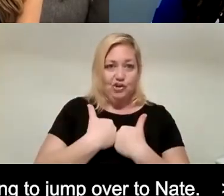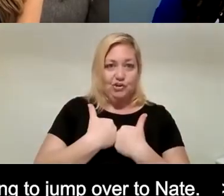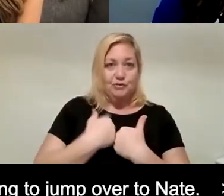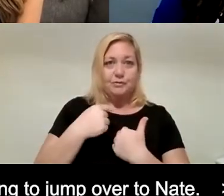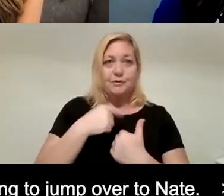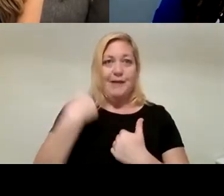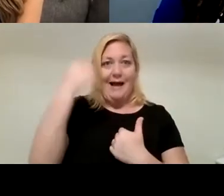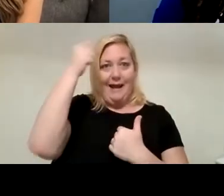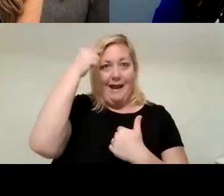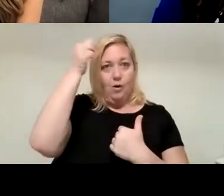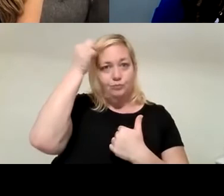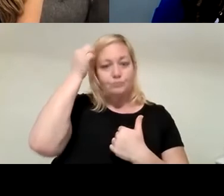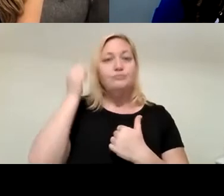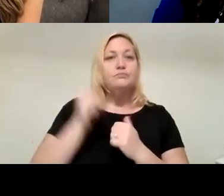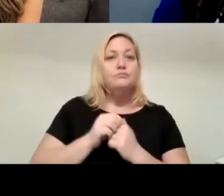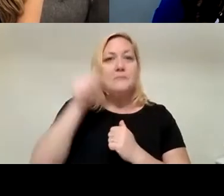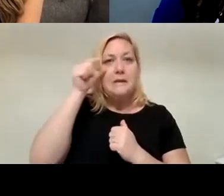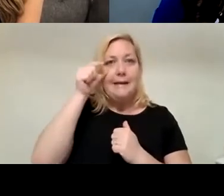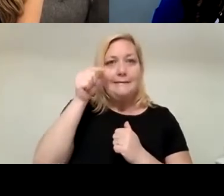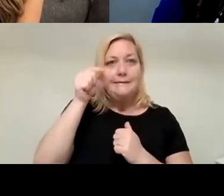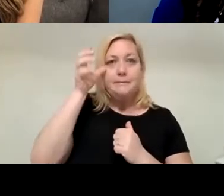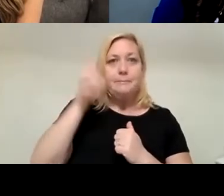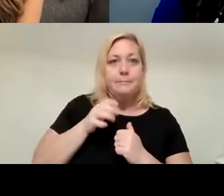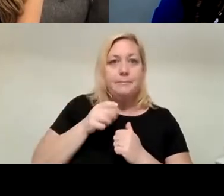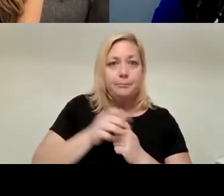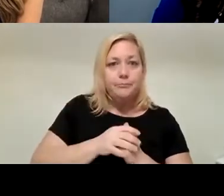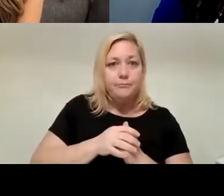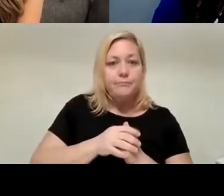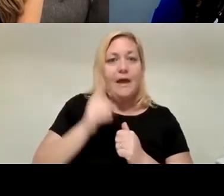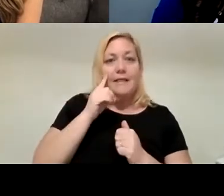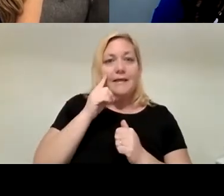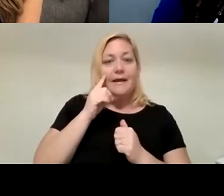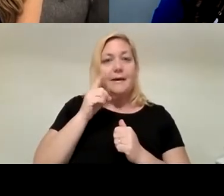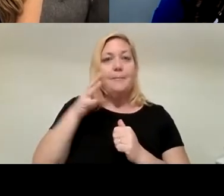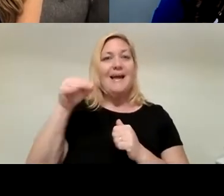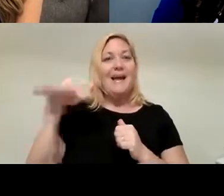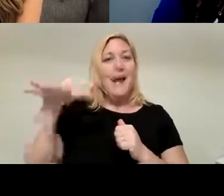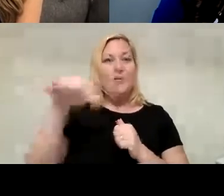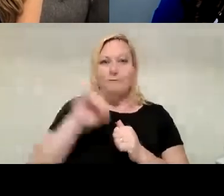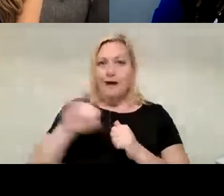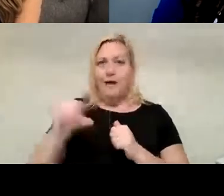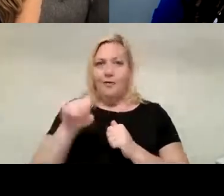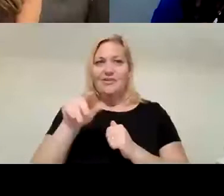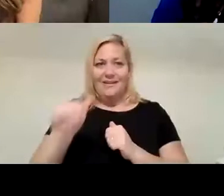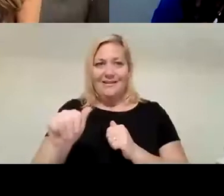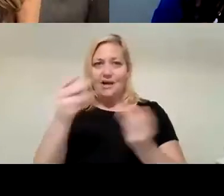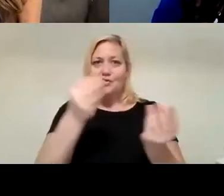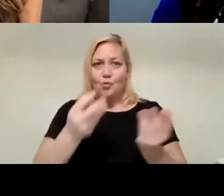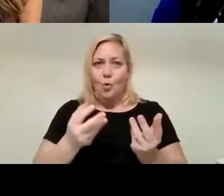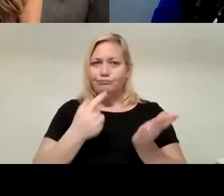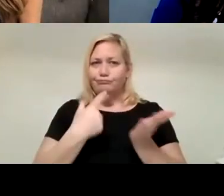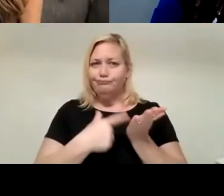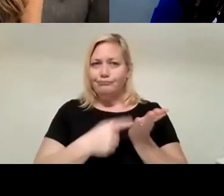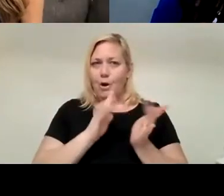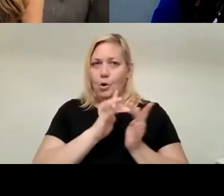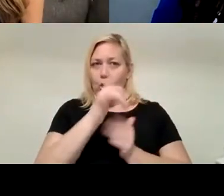Yeah, so I think, being out there, and like what Jessica has told was talking about